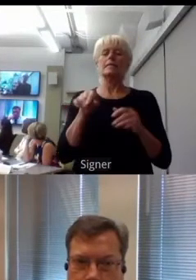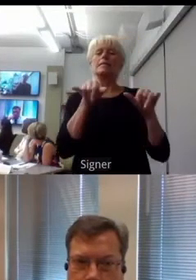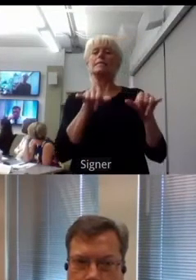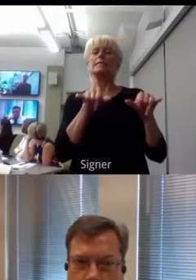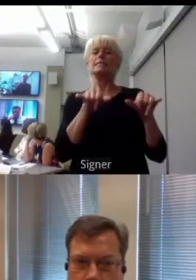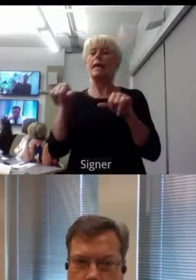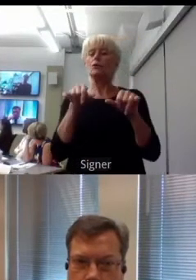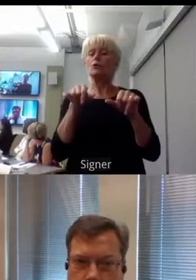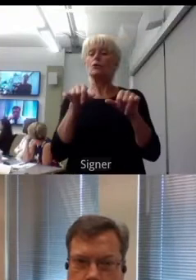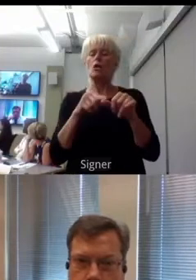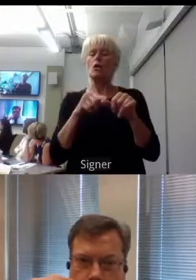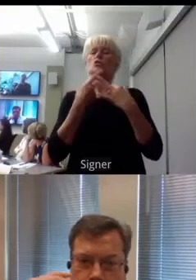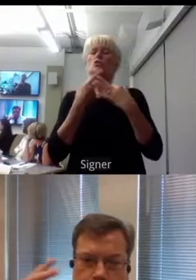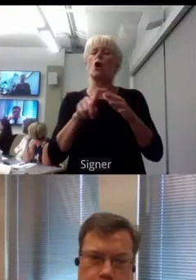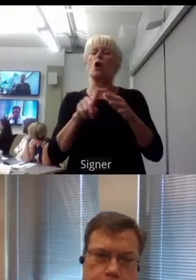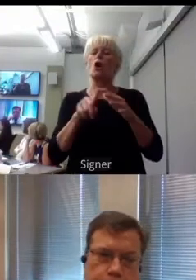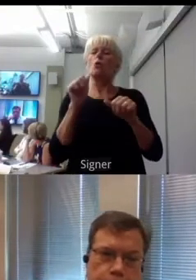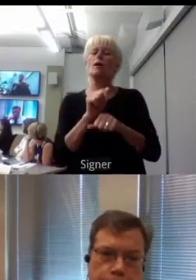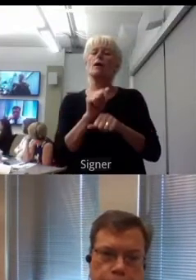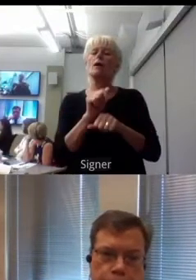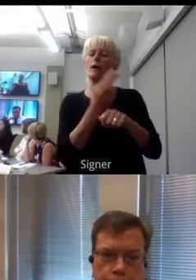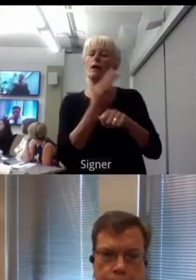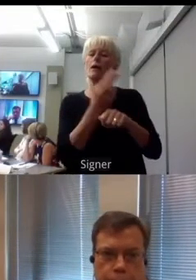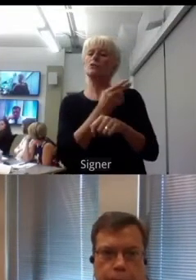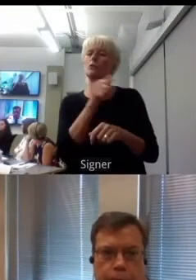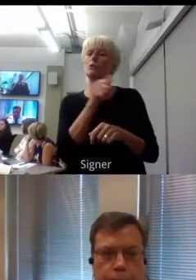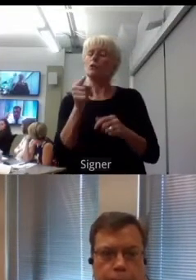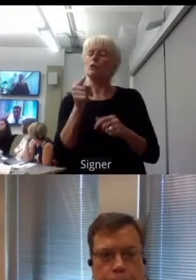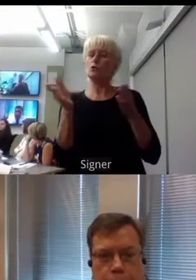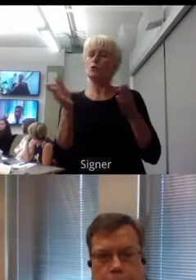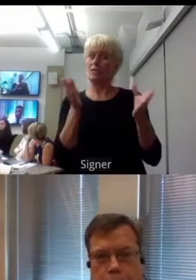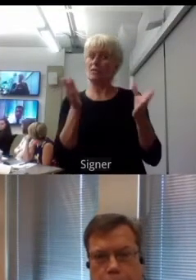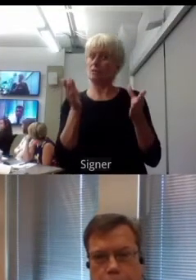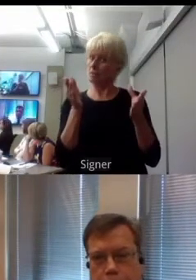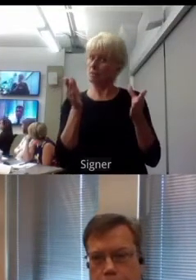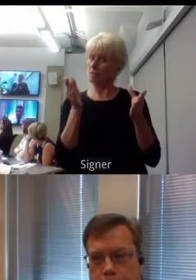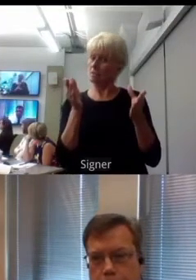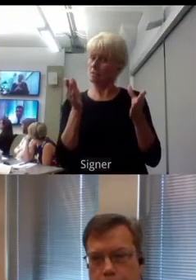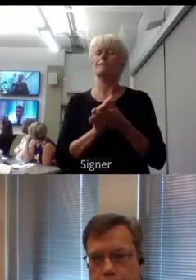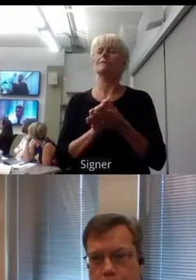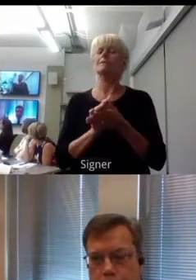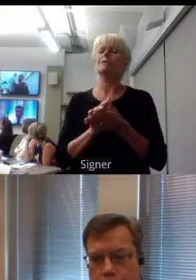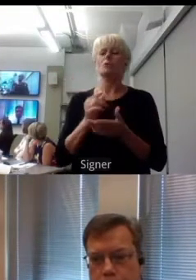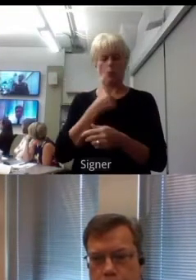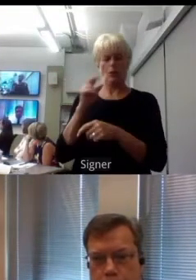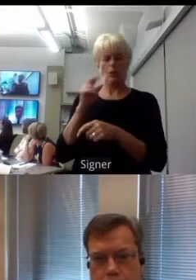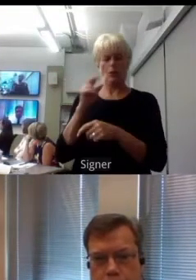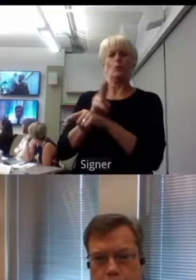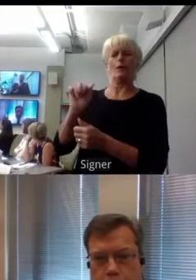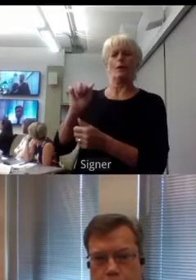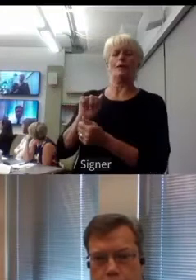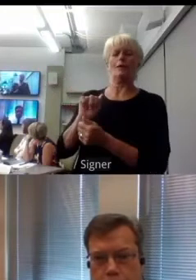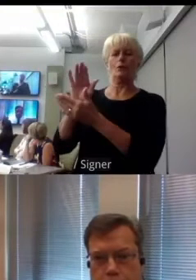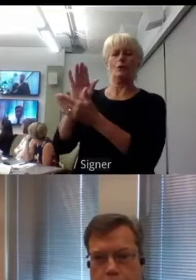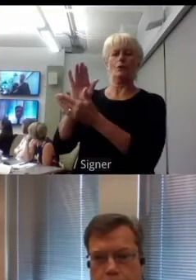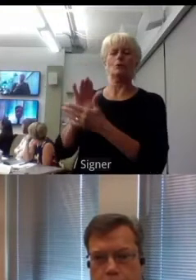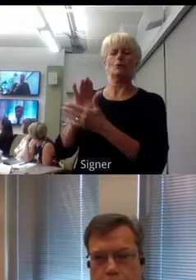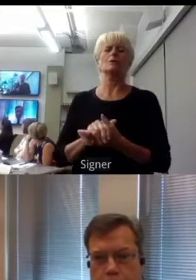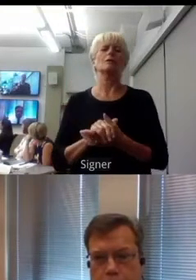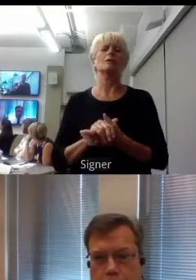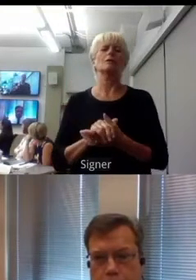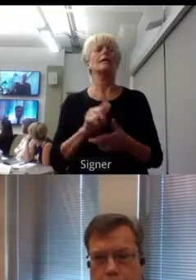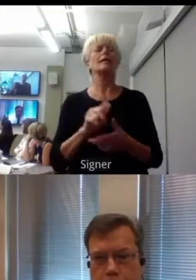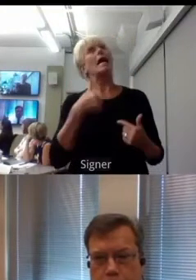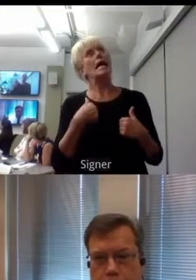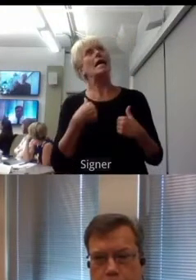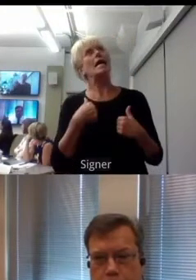because a lot of the work had been done in Ontario. We could use that, but also because I felt that focusing on that was going to have the